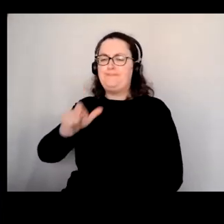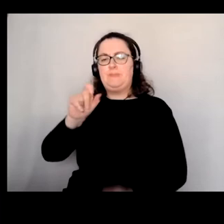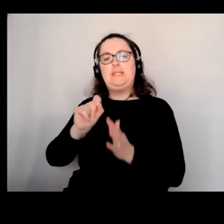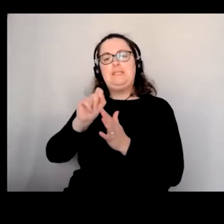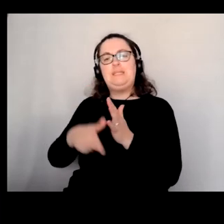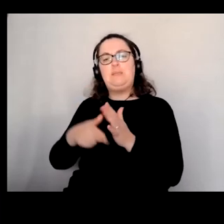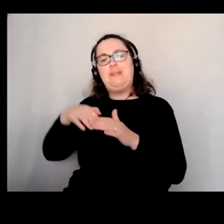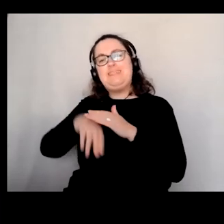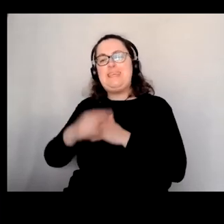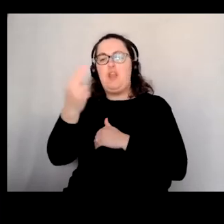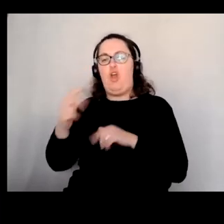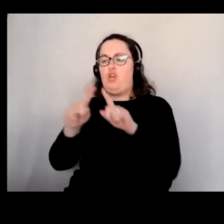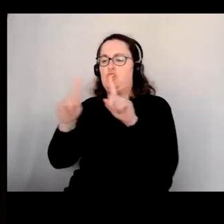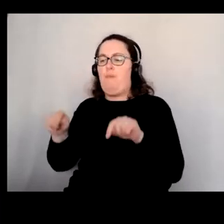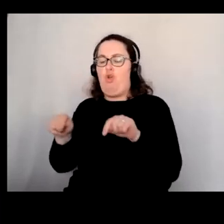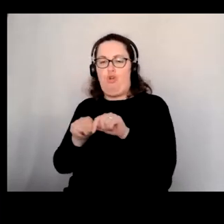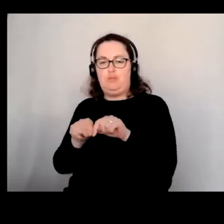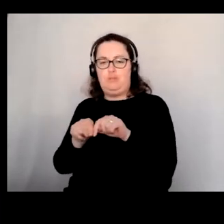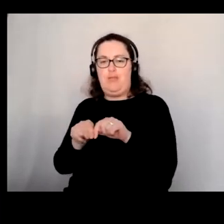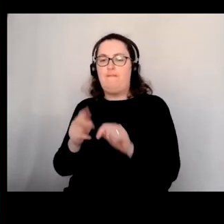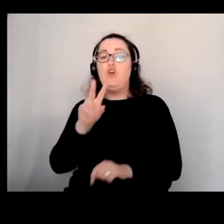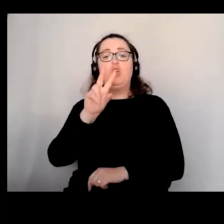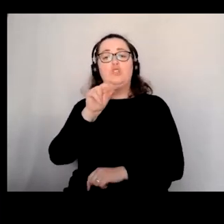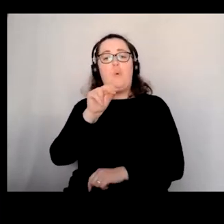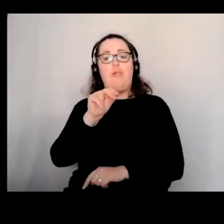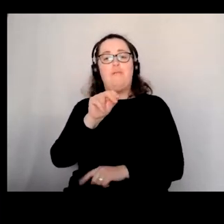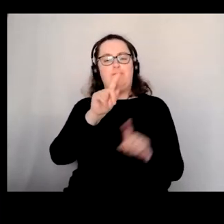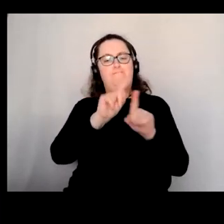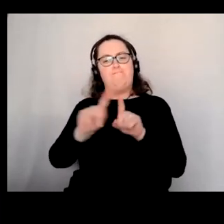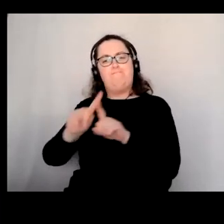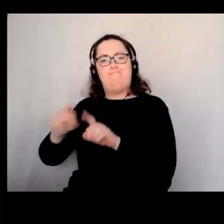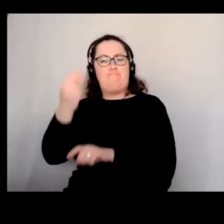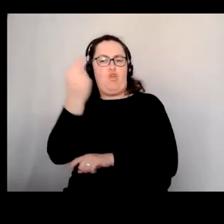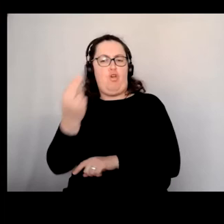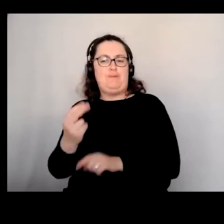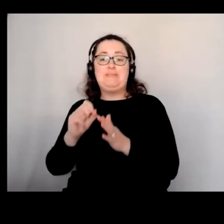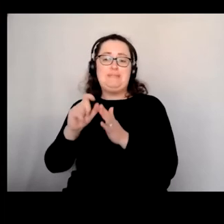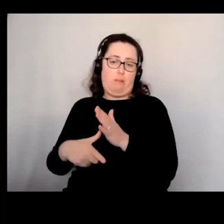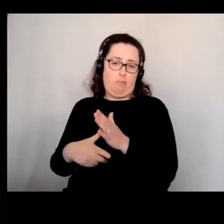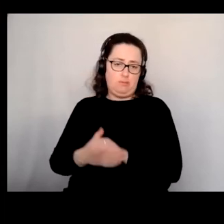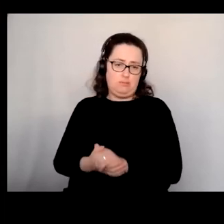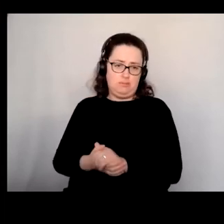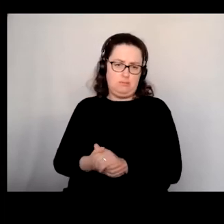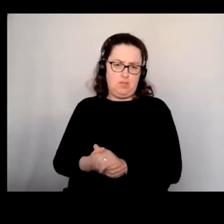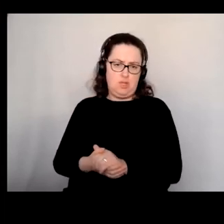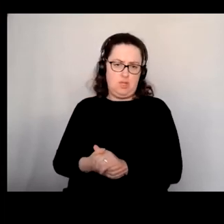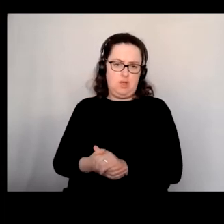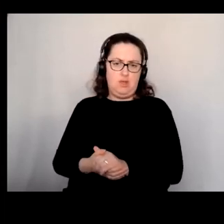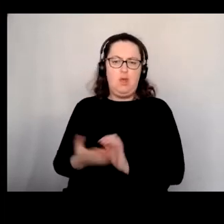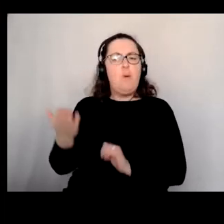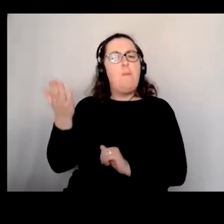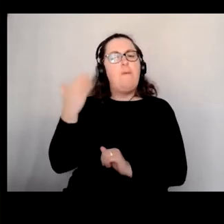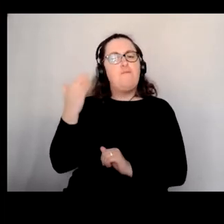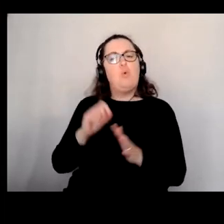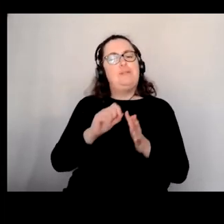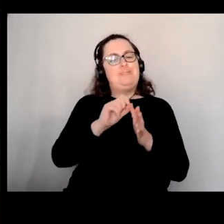click onto disability and arts box, and then you've got an image of 12 disabled artists in there, because I used